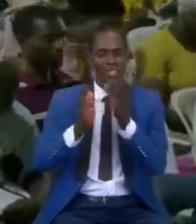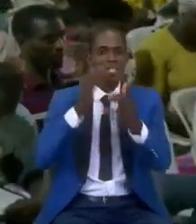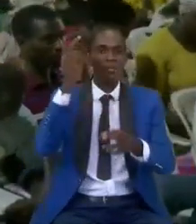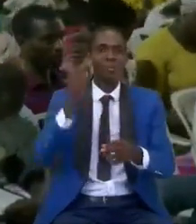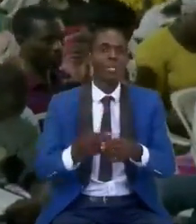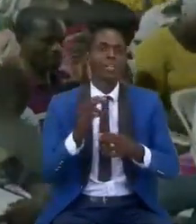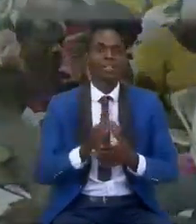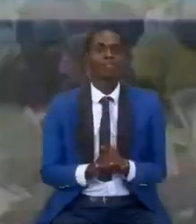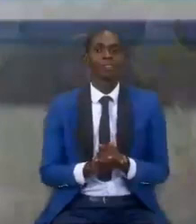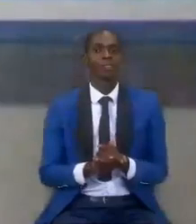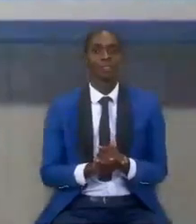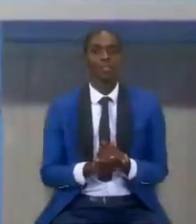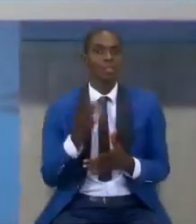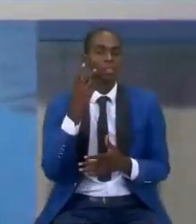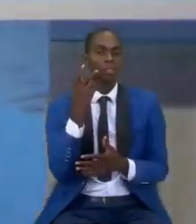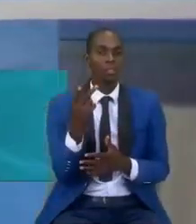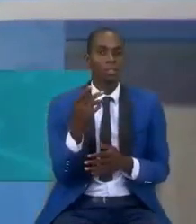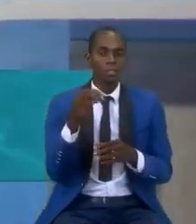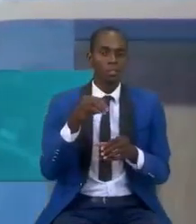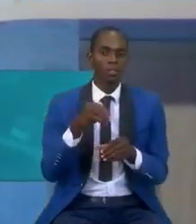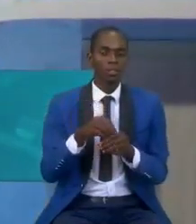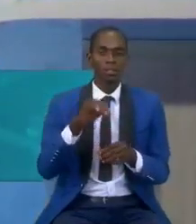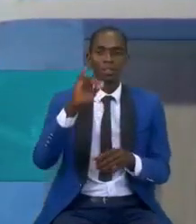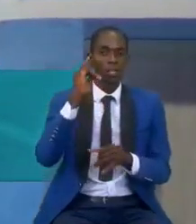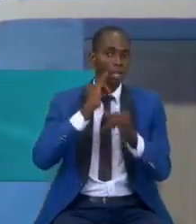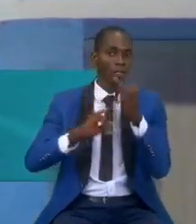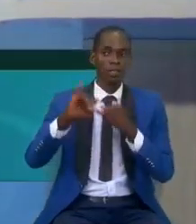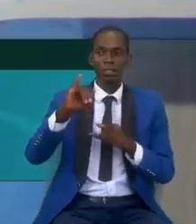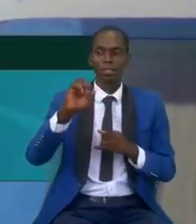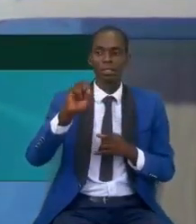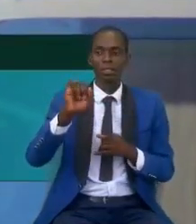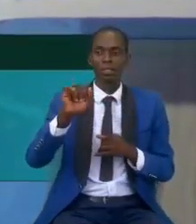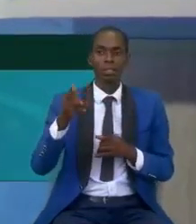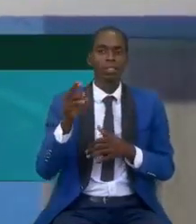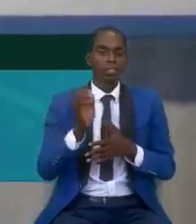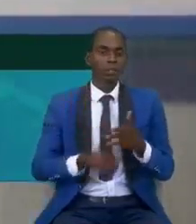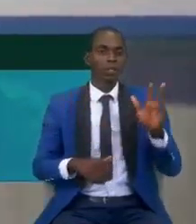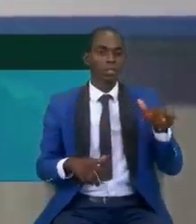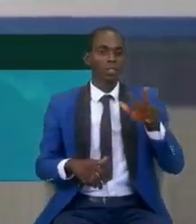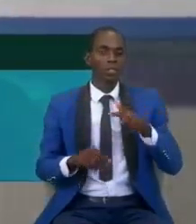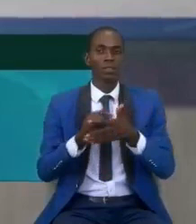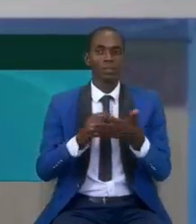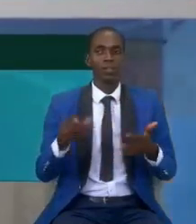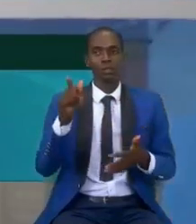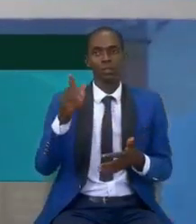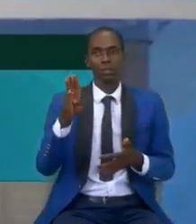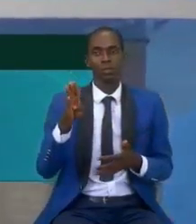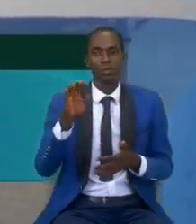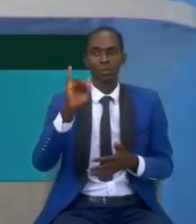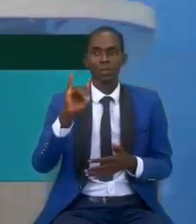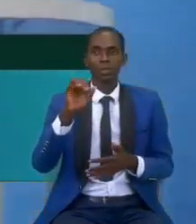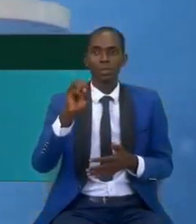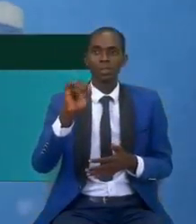I'm reading from verse 24. Isaiah chapter 33, verse 24, it says,